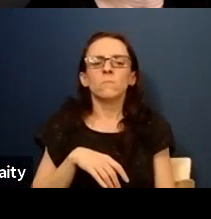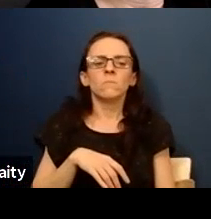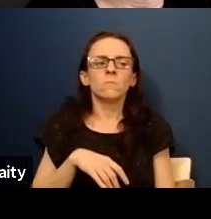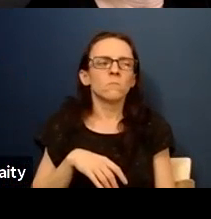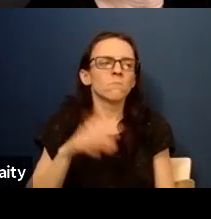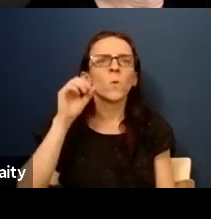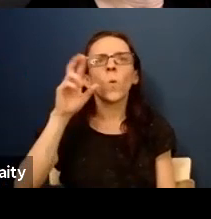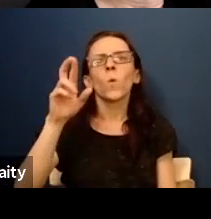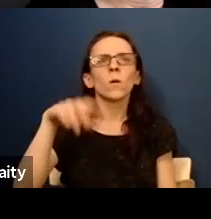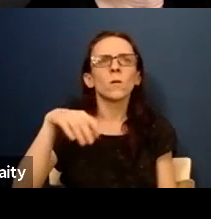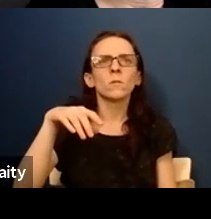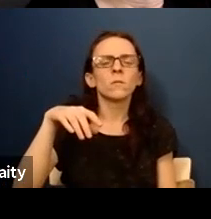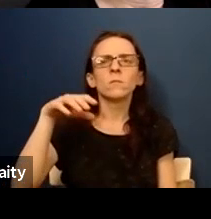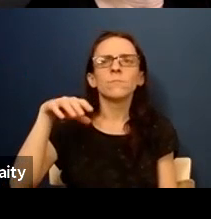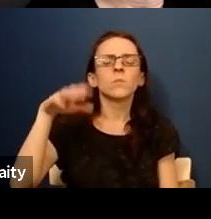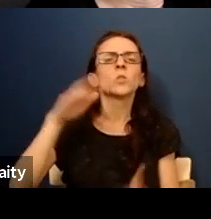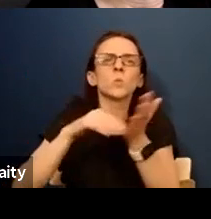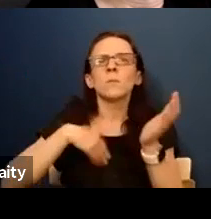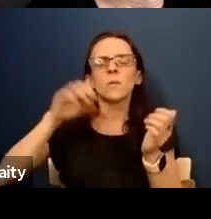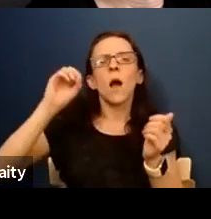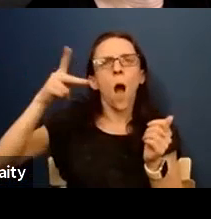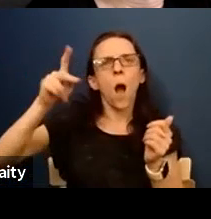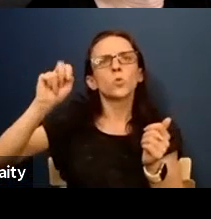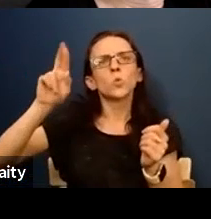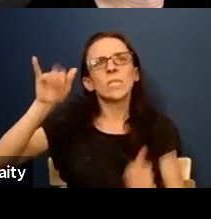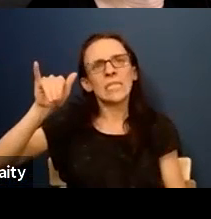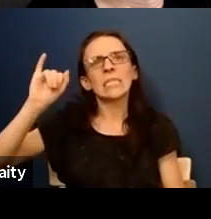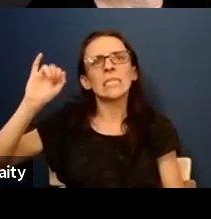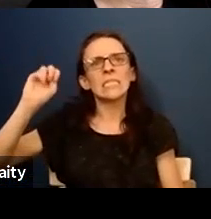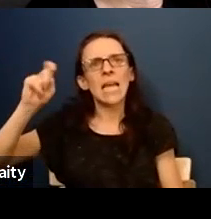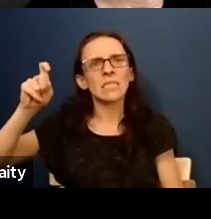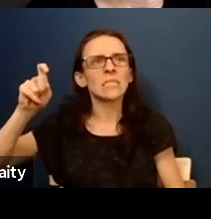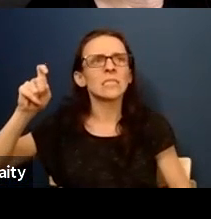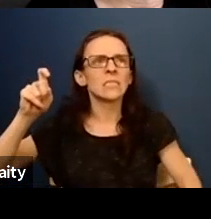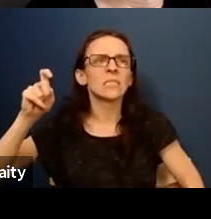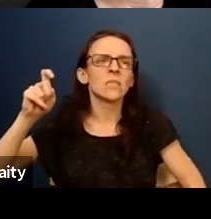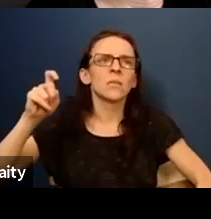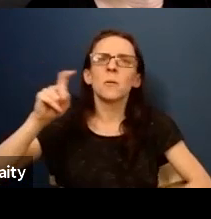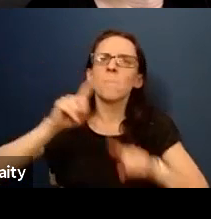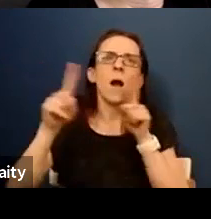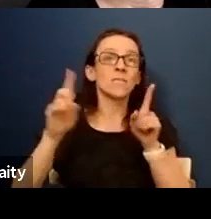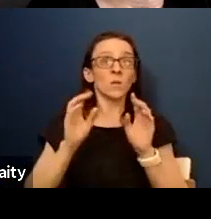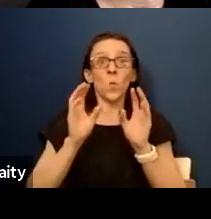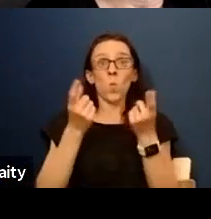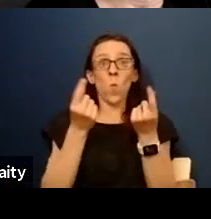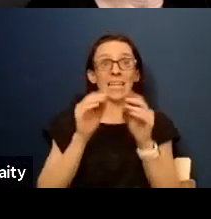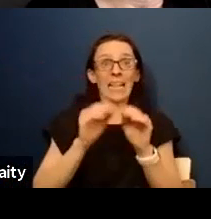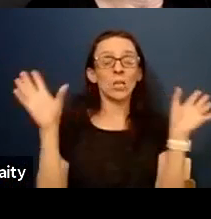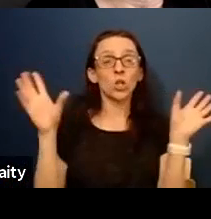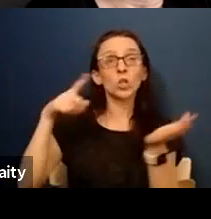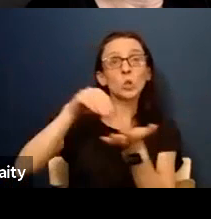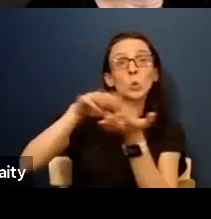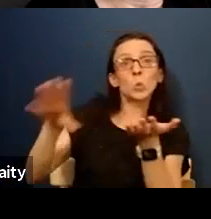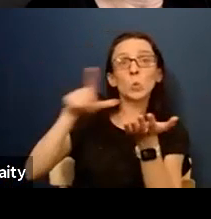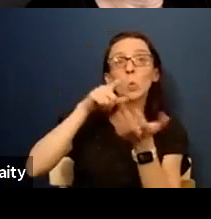or the opportunity index. And as has been made clear, the students whose parents have made a